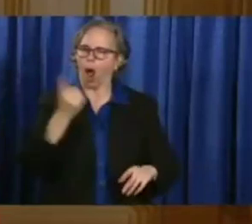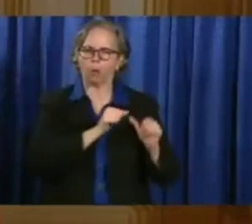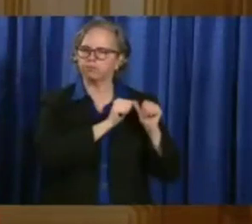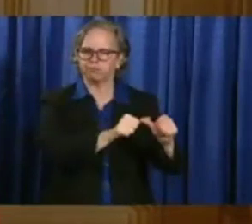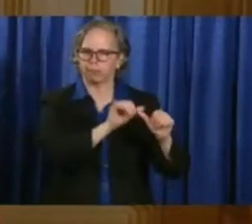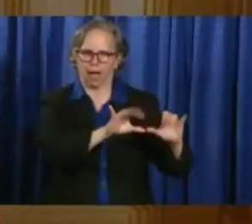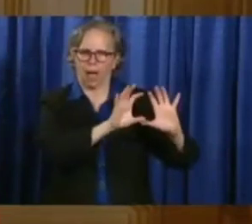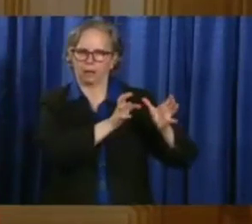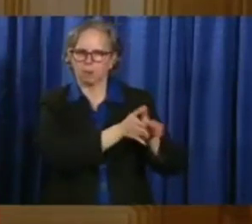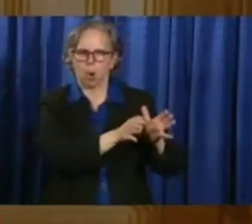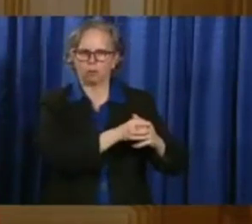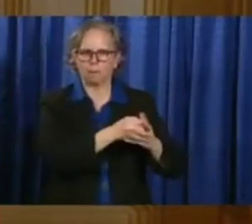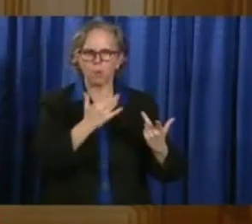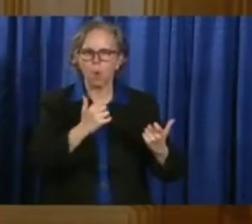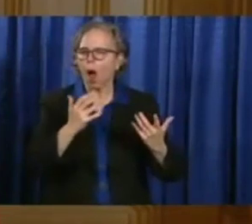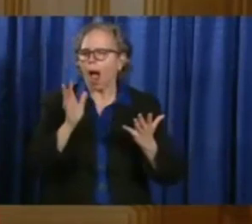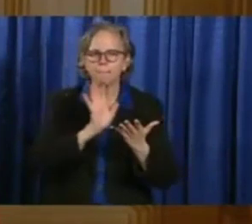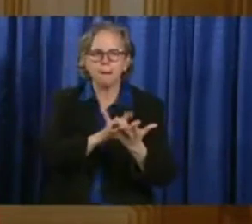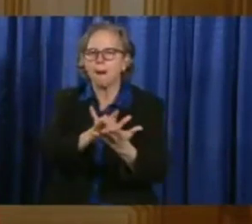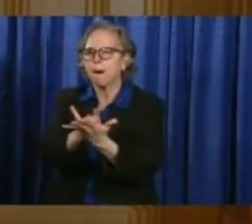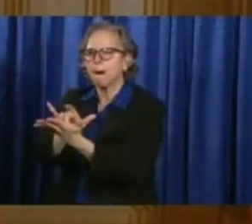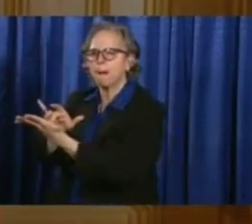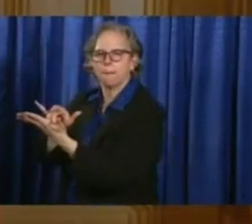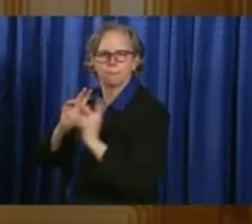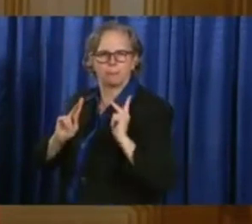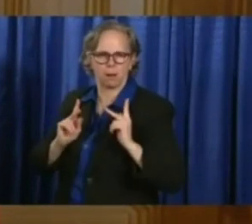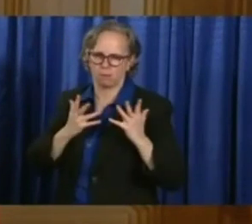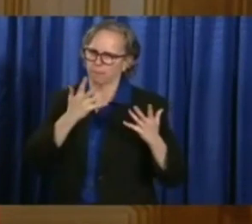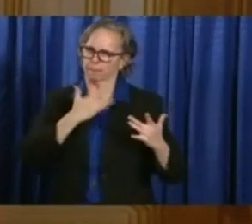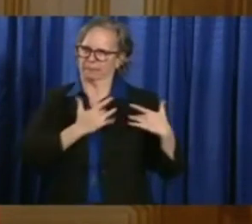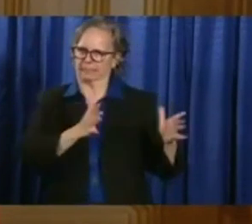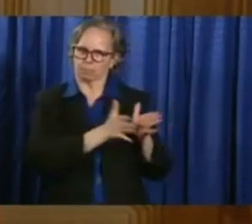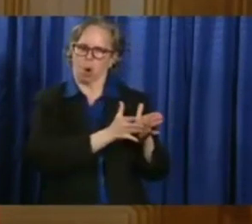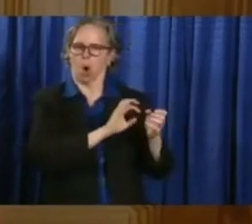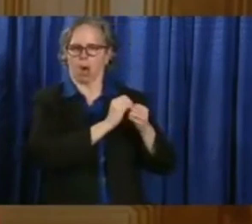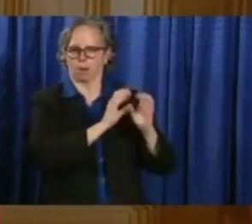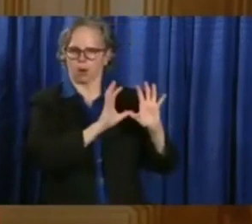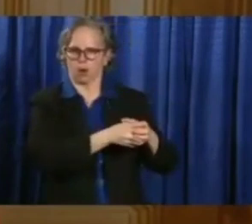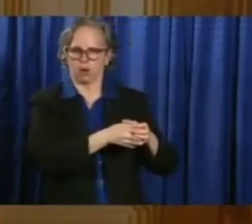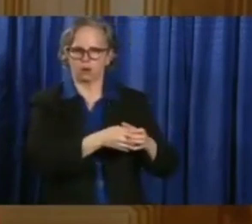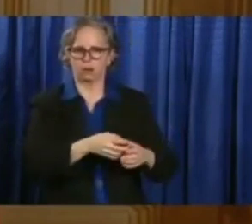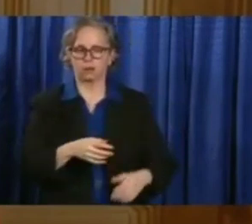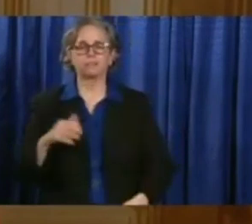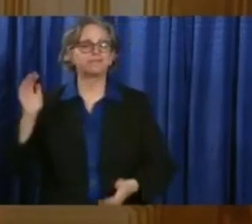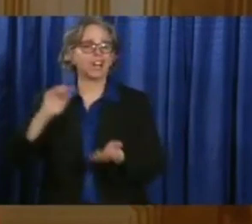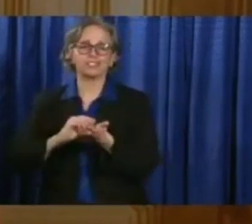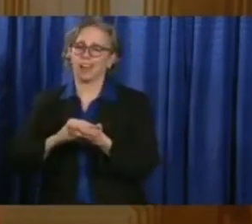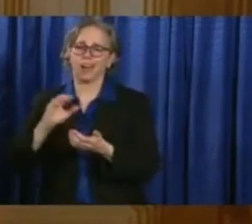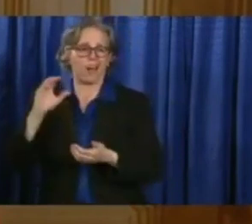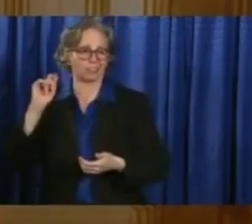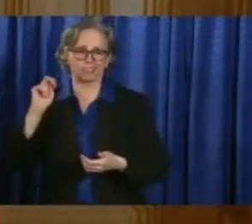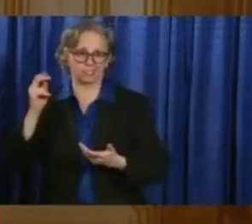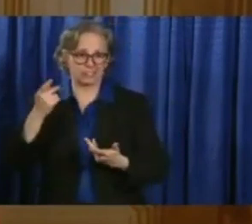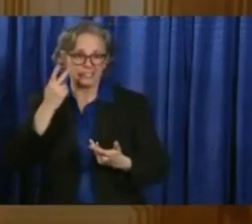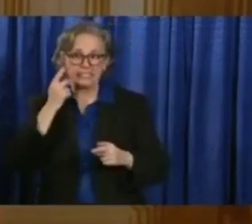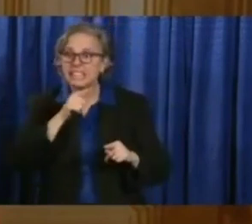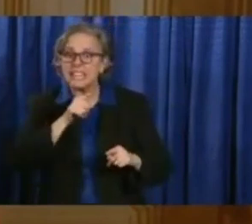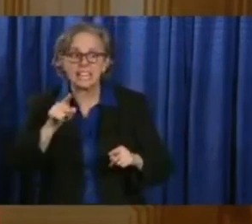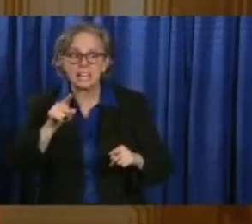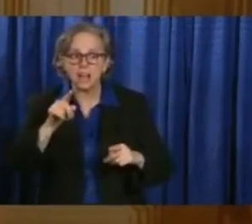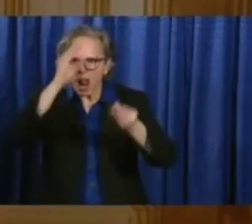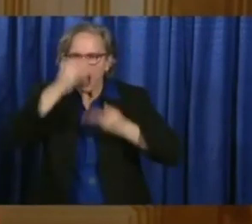want to prey on people. So, you know, as Dr. Atkins said, if any of you see that out there, let us know, because